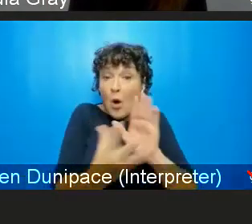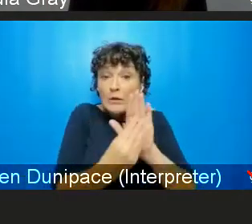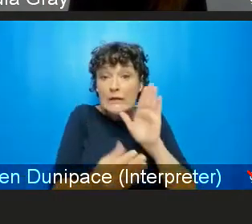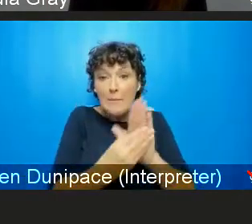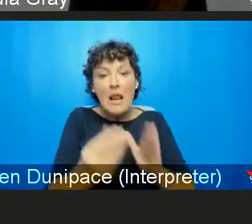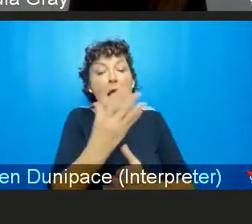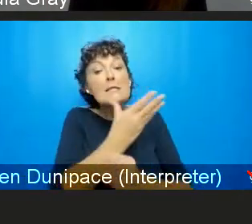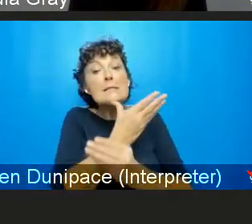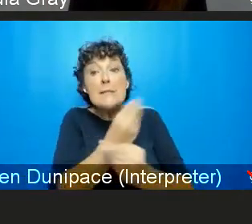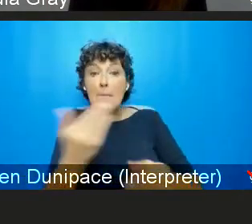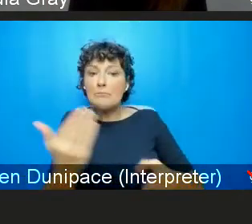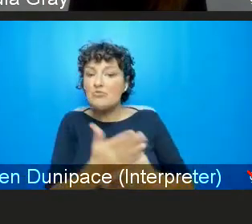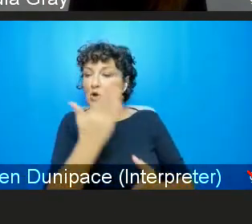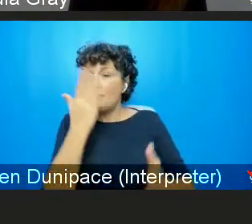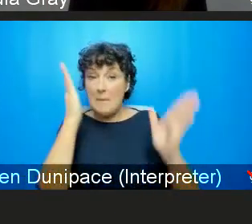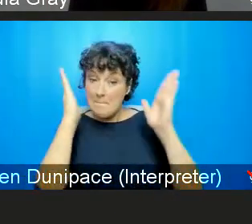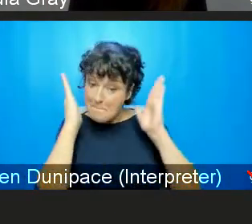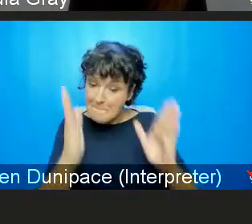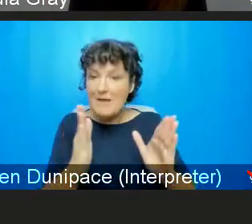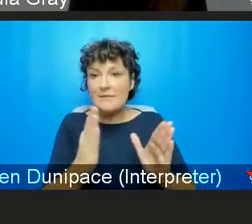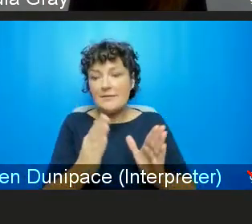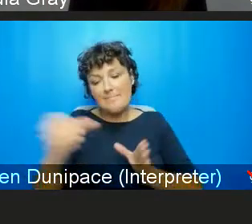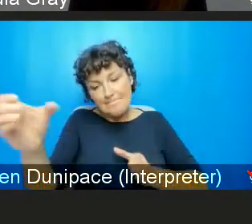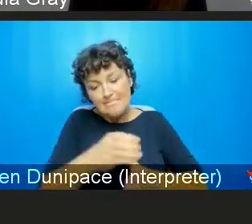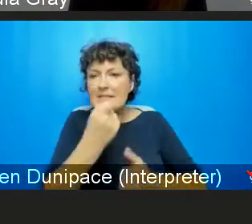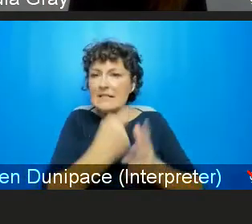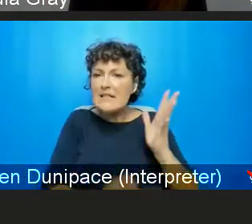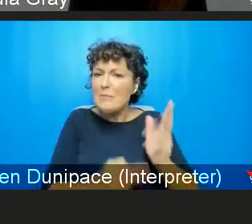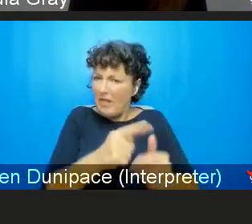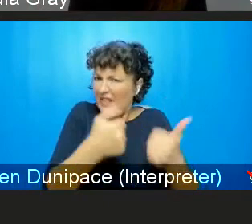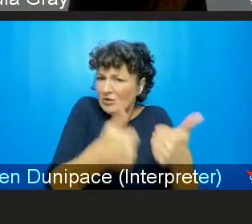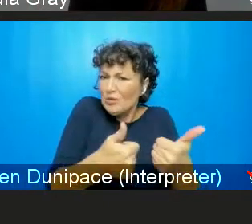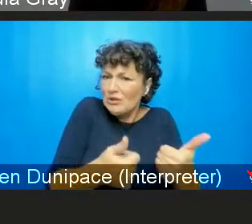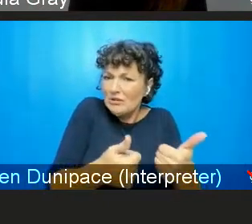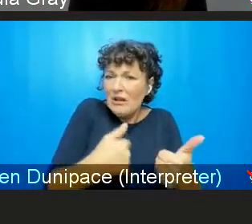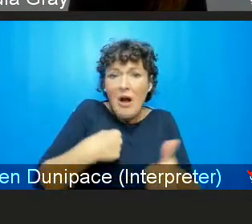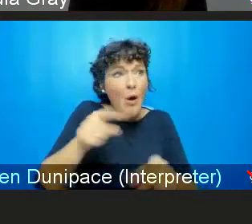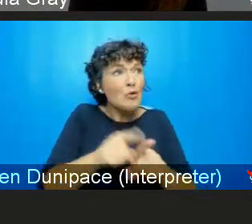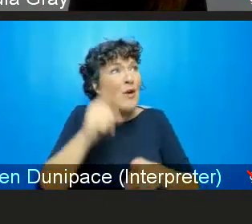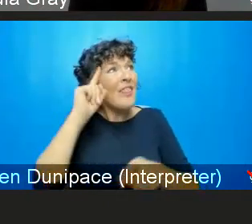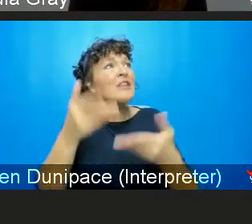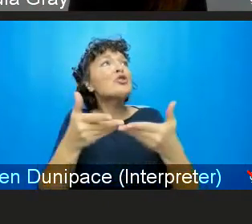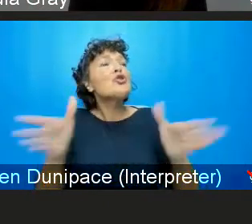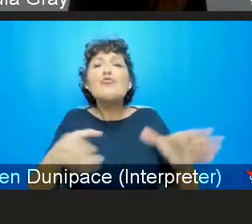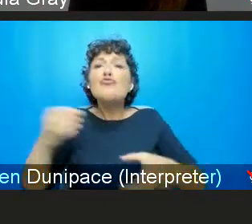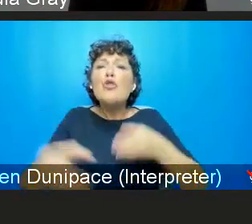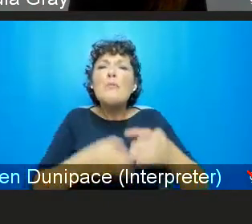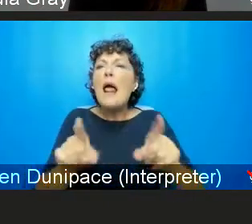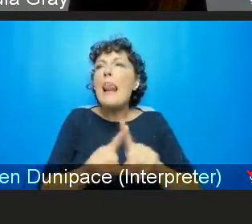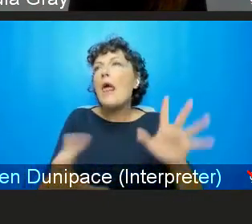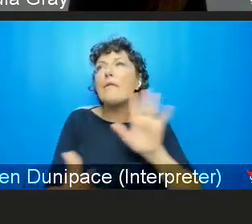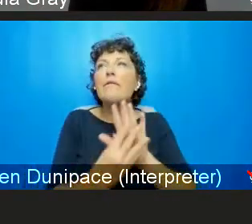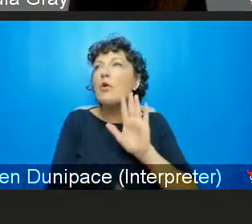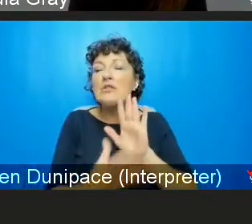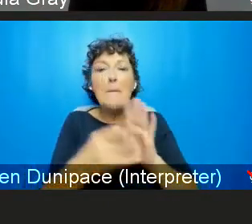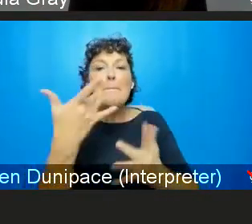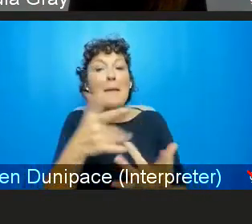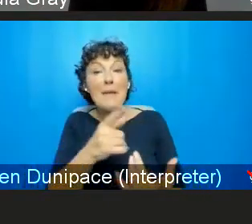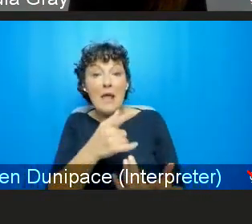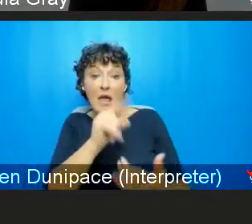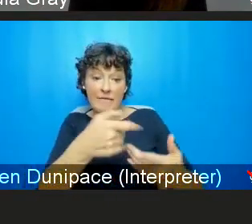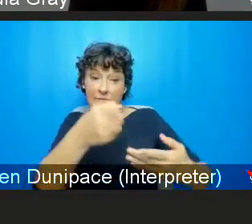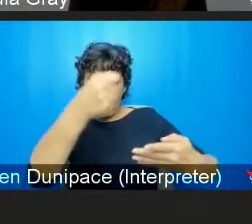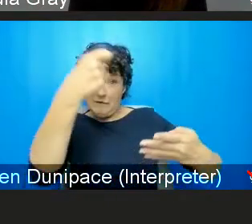for disabled people. And I think, you know, just in general recruitment as well, it could be things like, you know, if you meet a certain criteria,